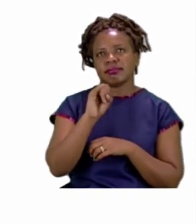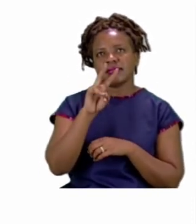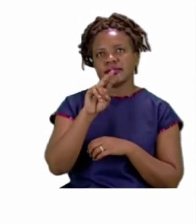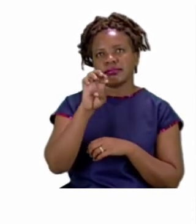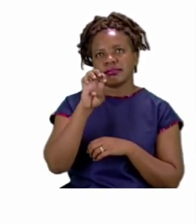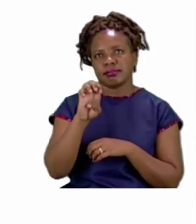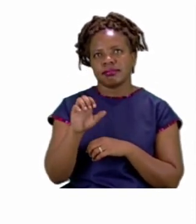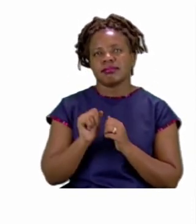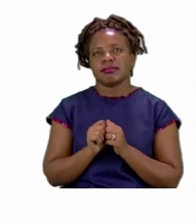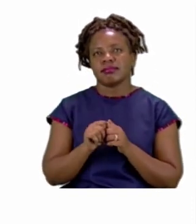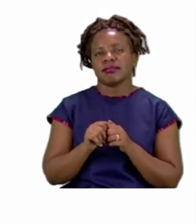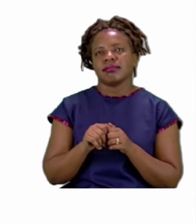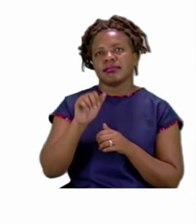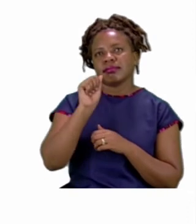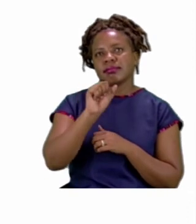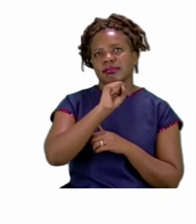asked,